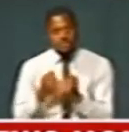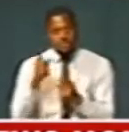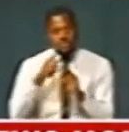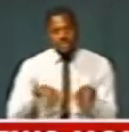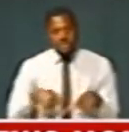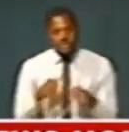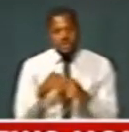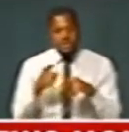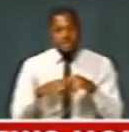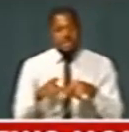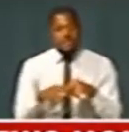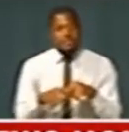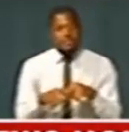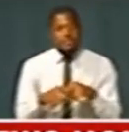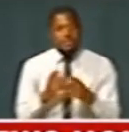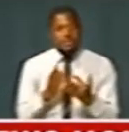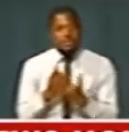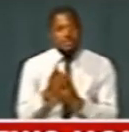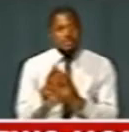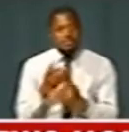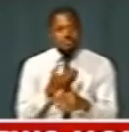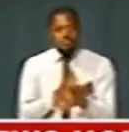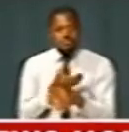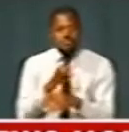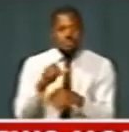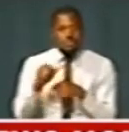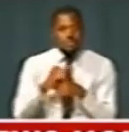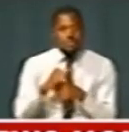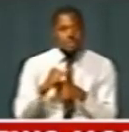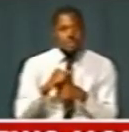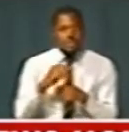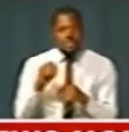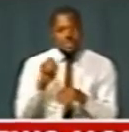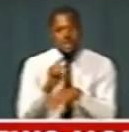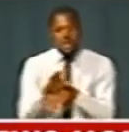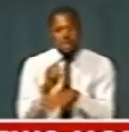people living with HIV/AIDS through empowerment, training, and counselling.